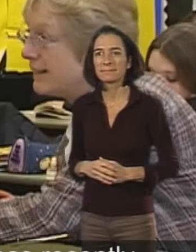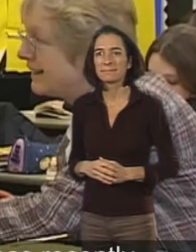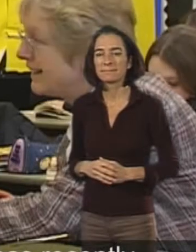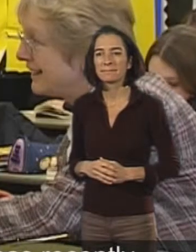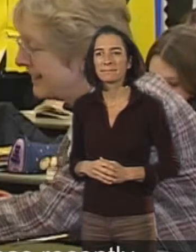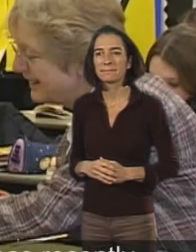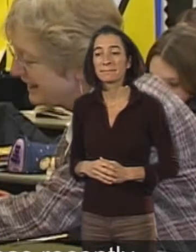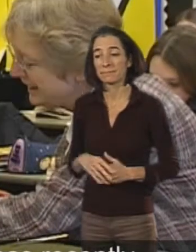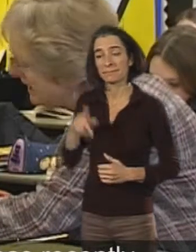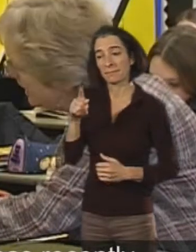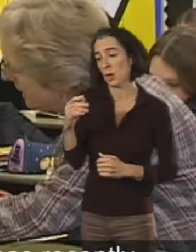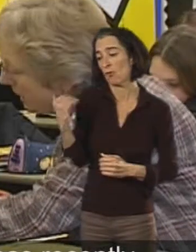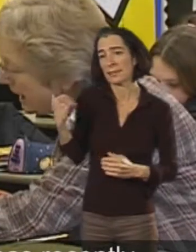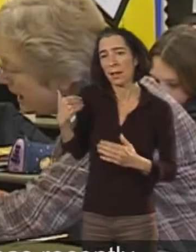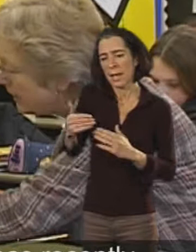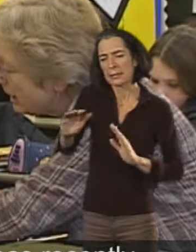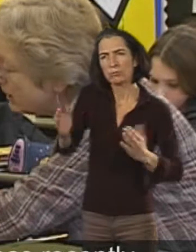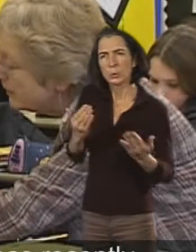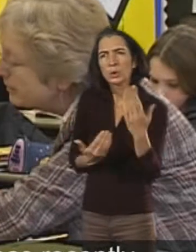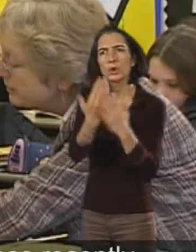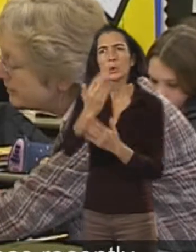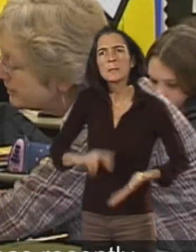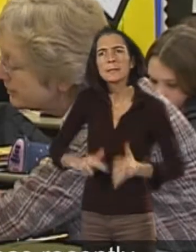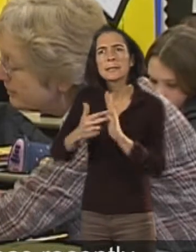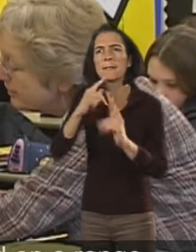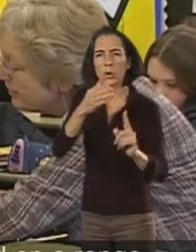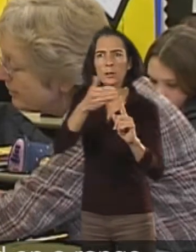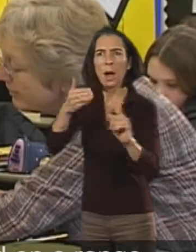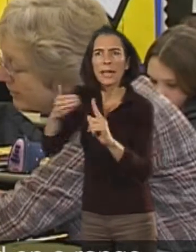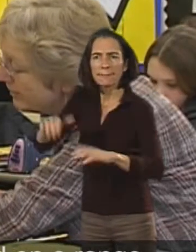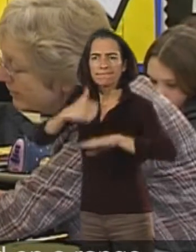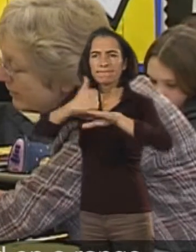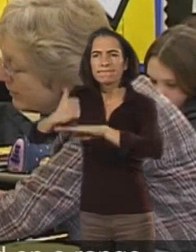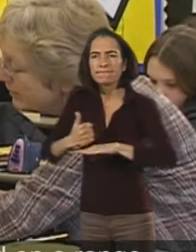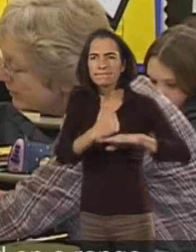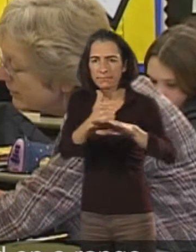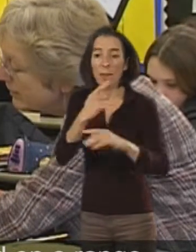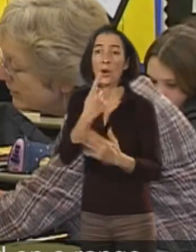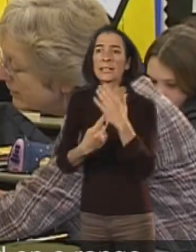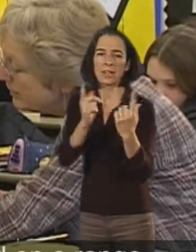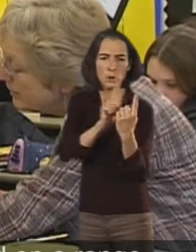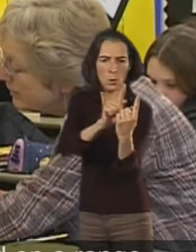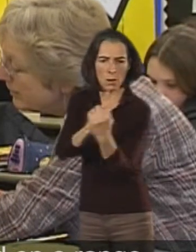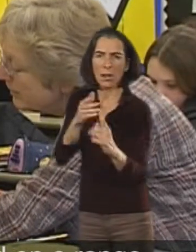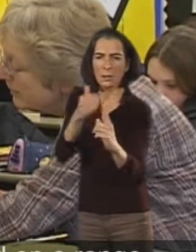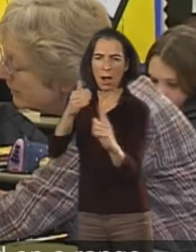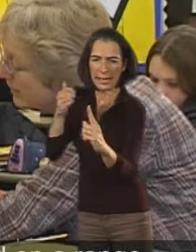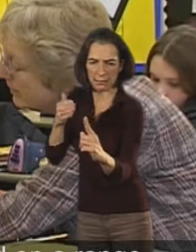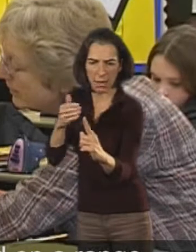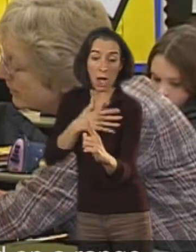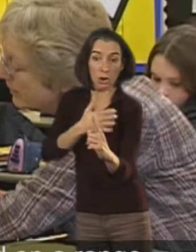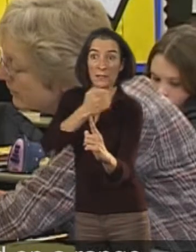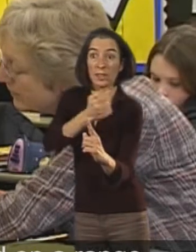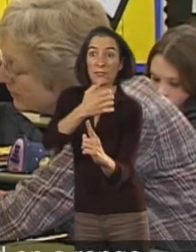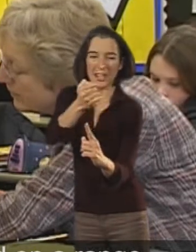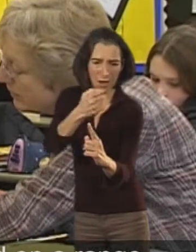Clossopdale Community College has recently introduced a new system of target setting for all pupils with individual targets based on a range of previous